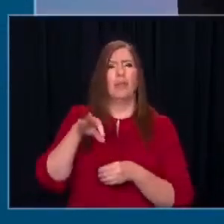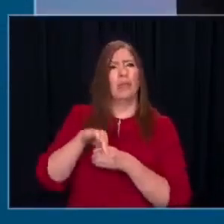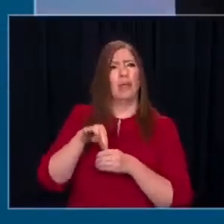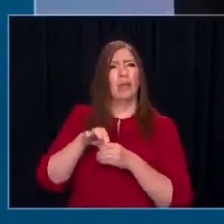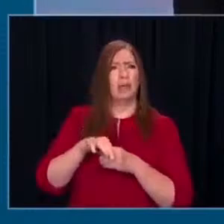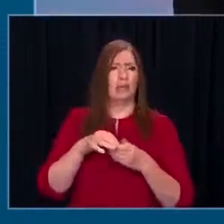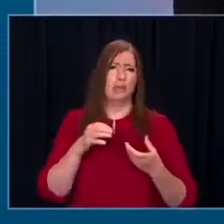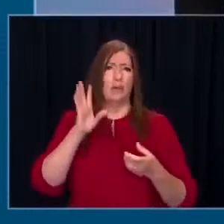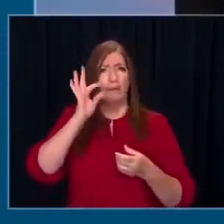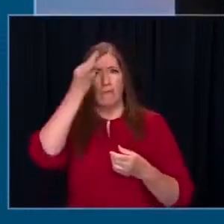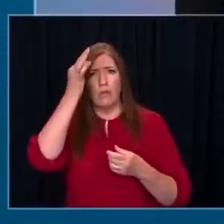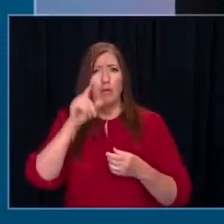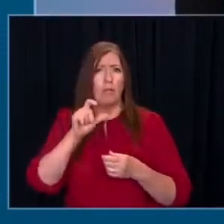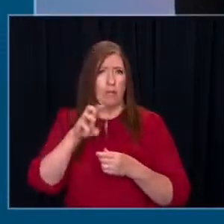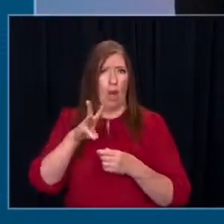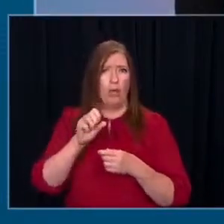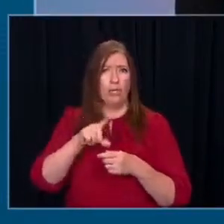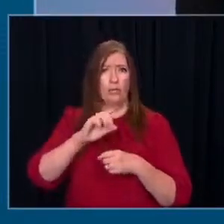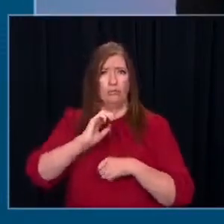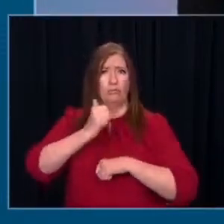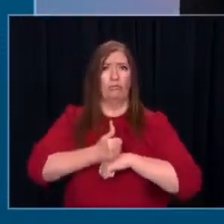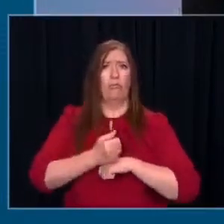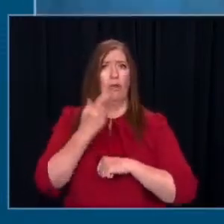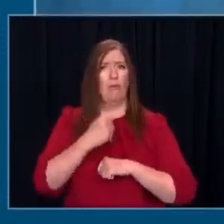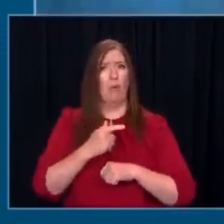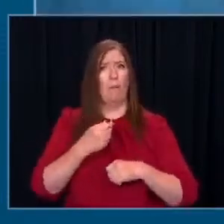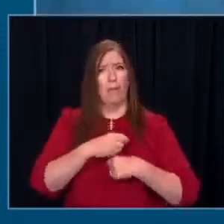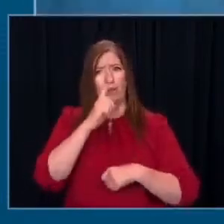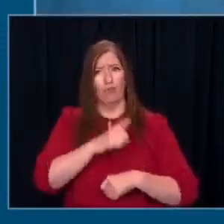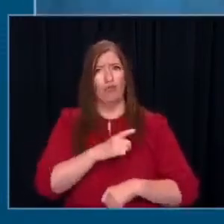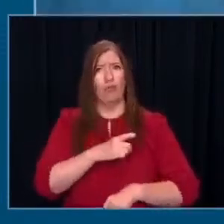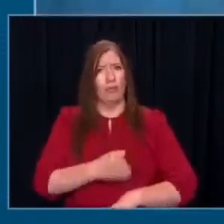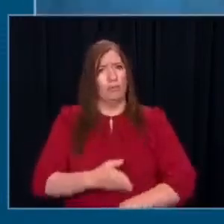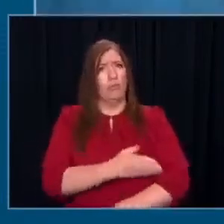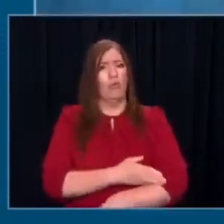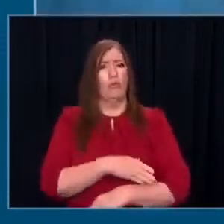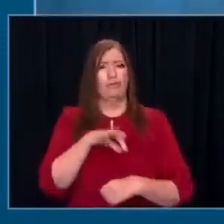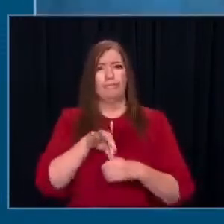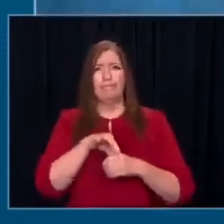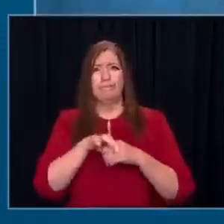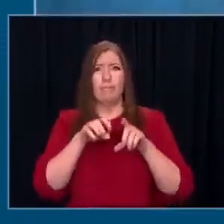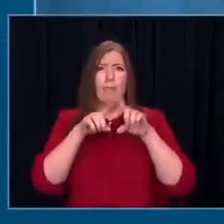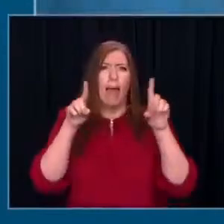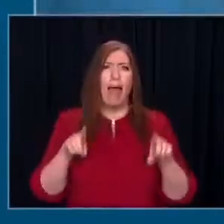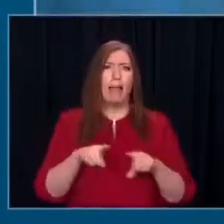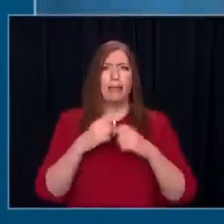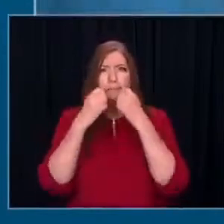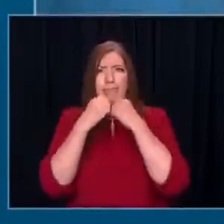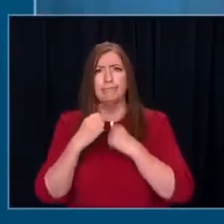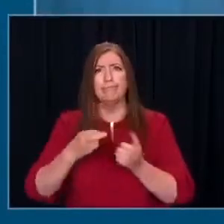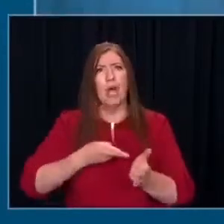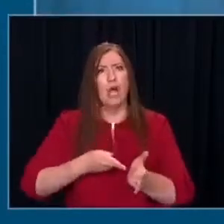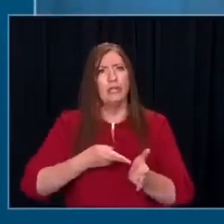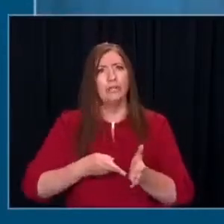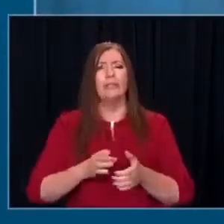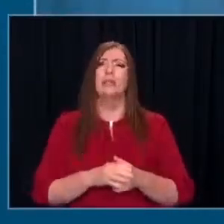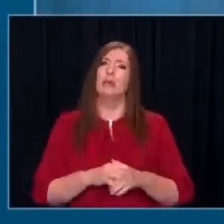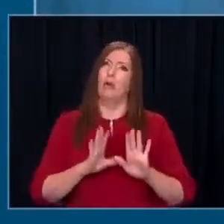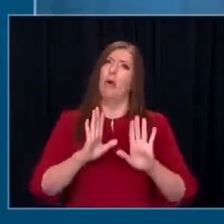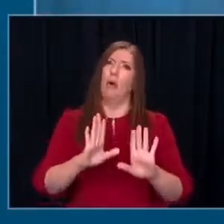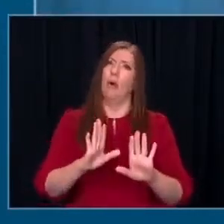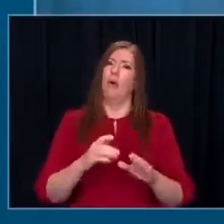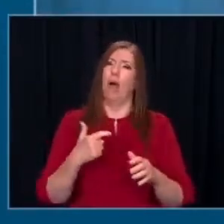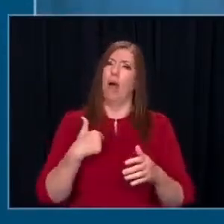to be imposed to improve ballot integrity? Oh, so I'm one of the foremost leading authorities